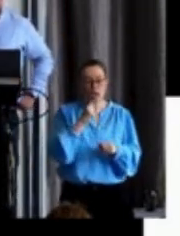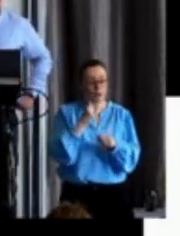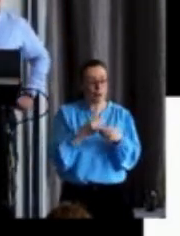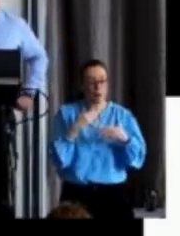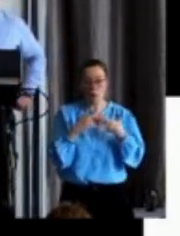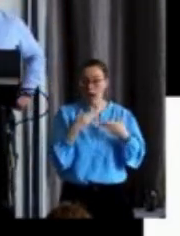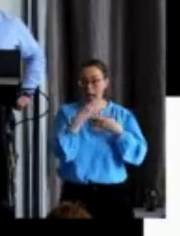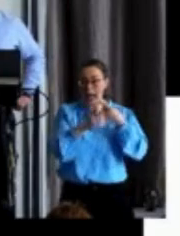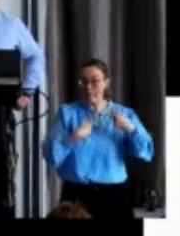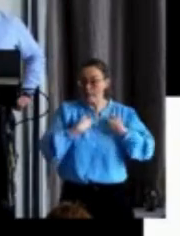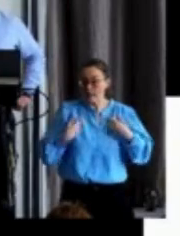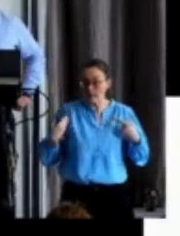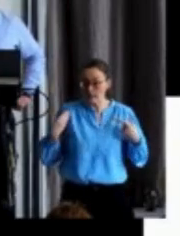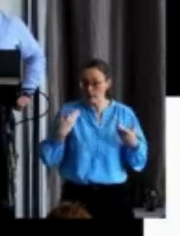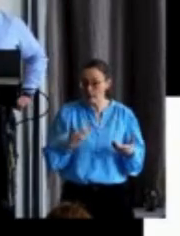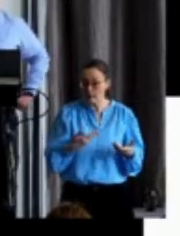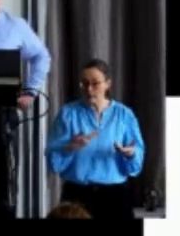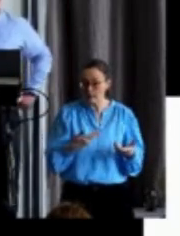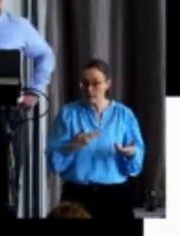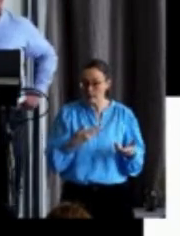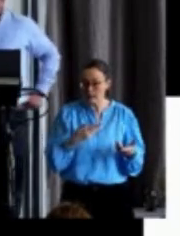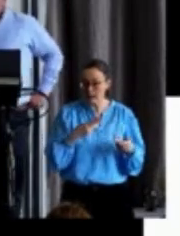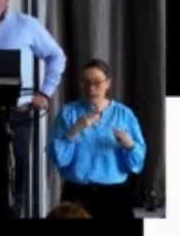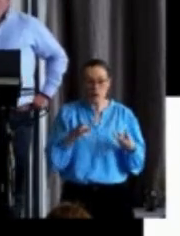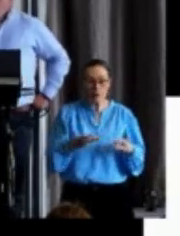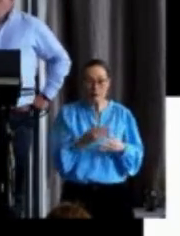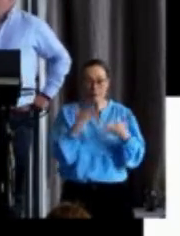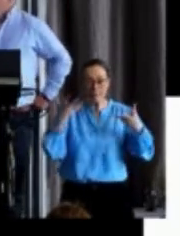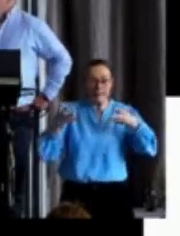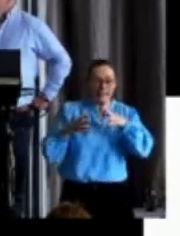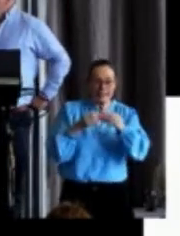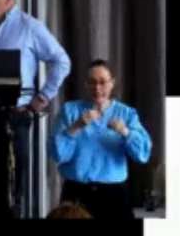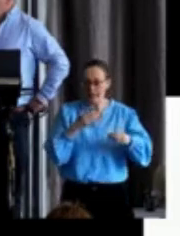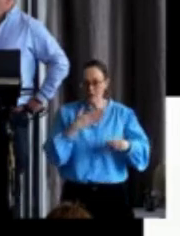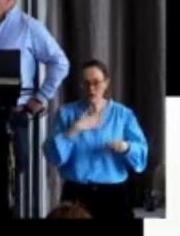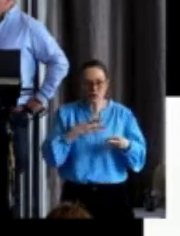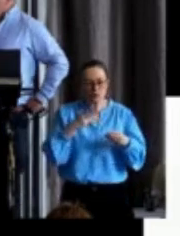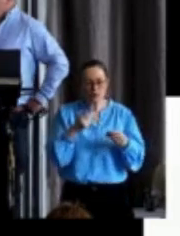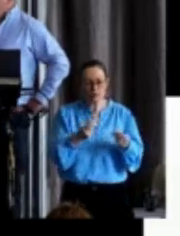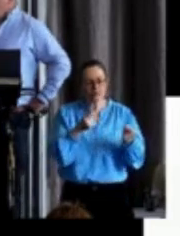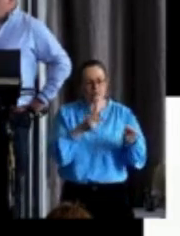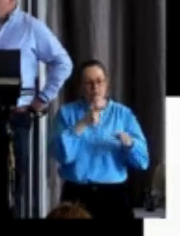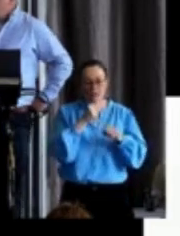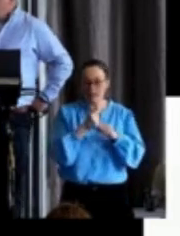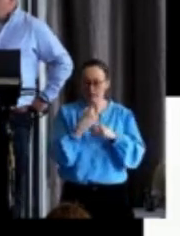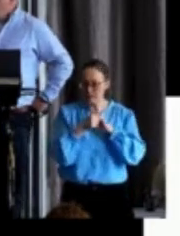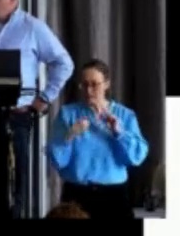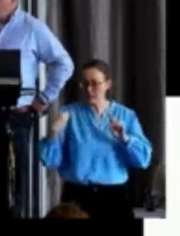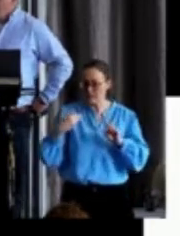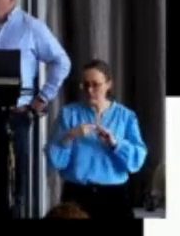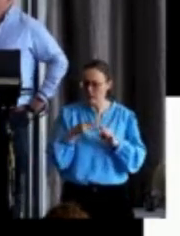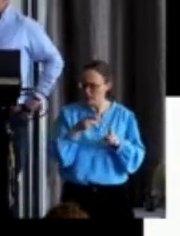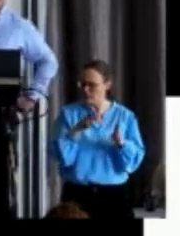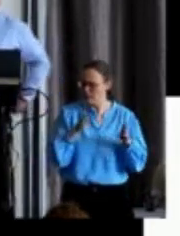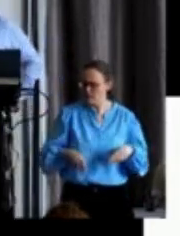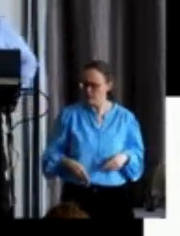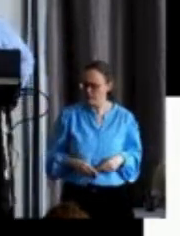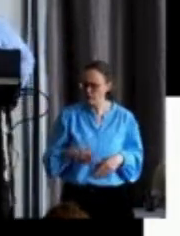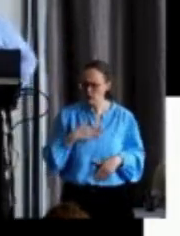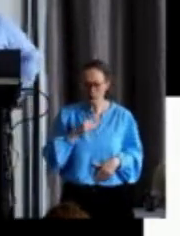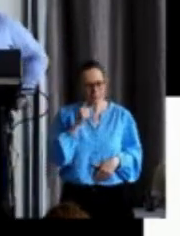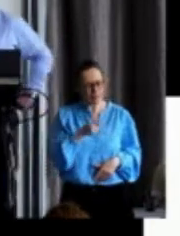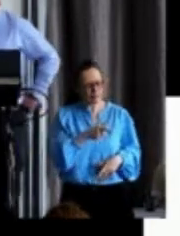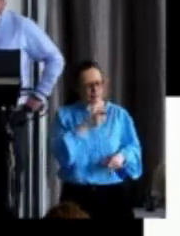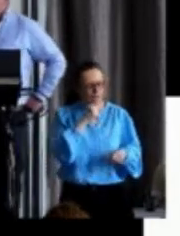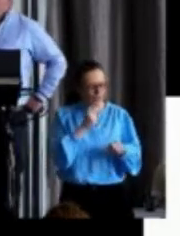talk about it without this being a thing, just impromptu. I thought that was very powerful, to be able to talk